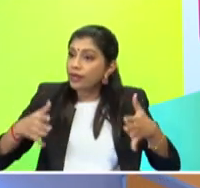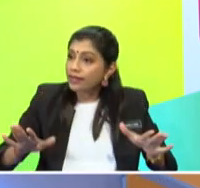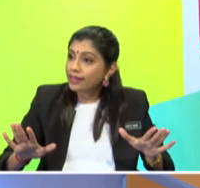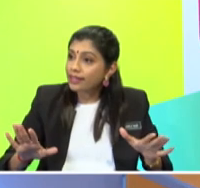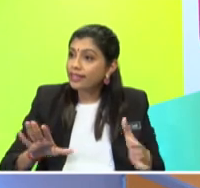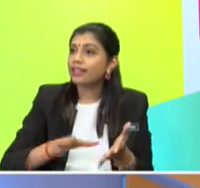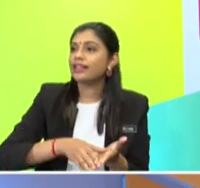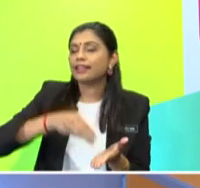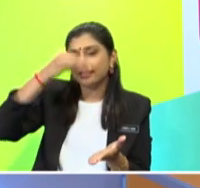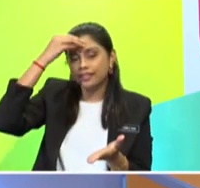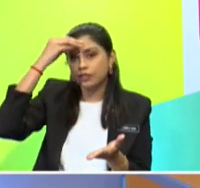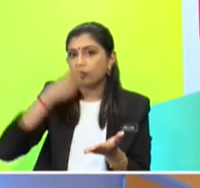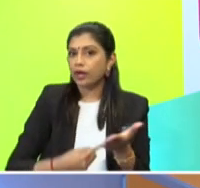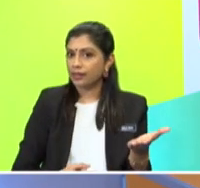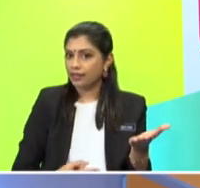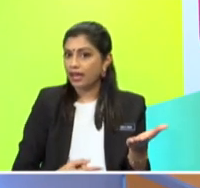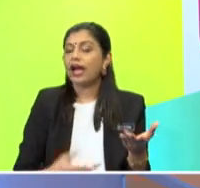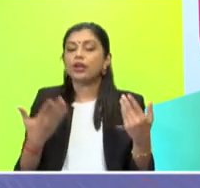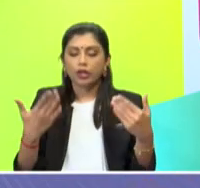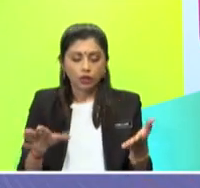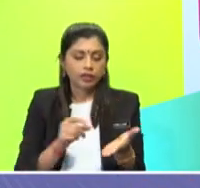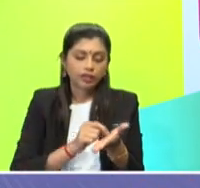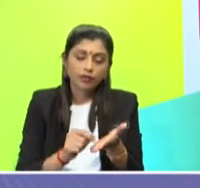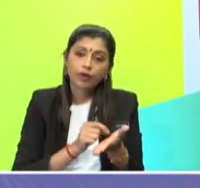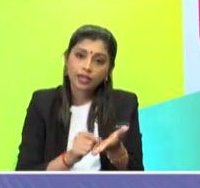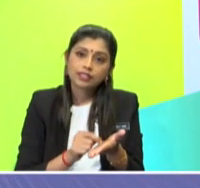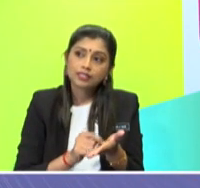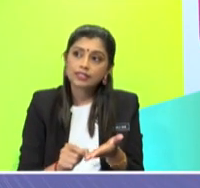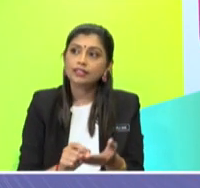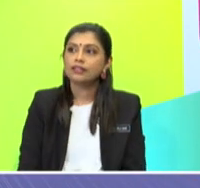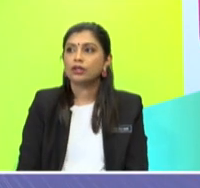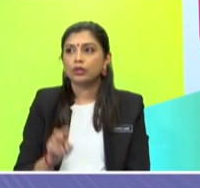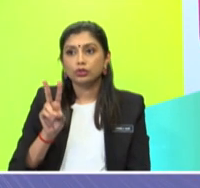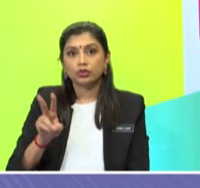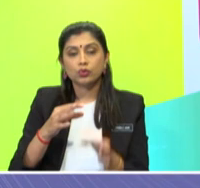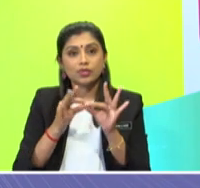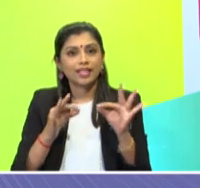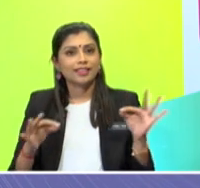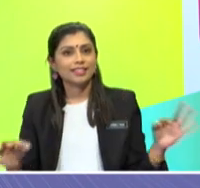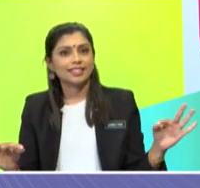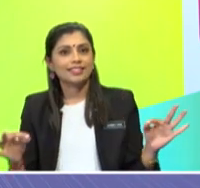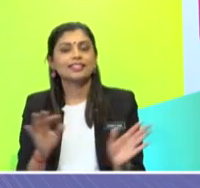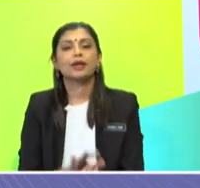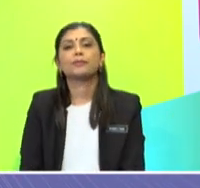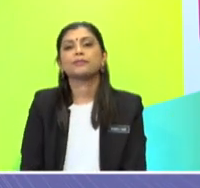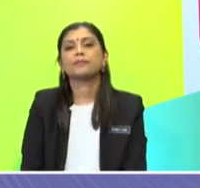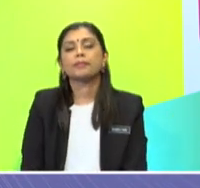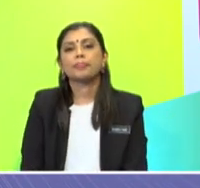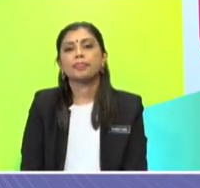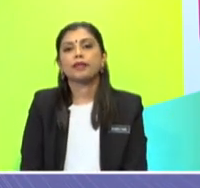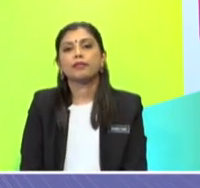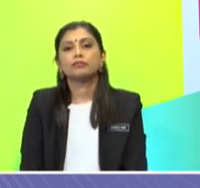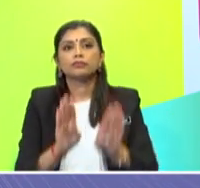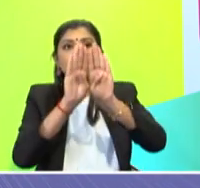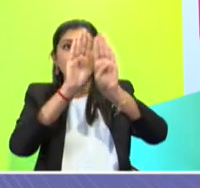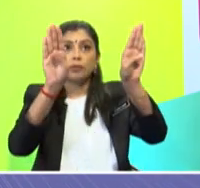been able to communicate with appropriate language form and style by writing two sentences for both opening line